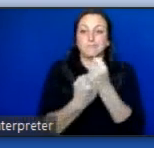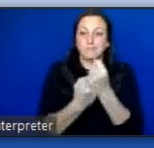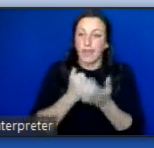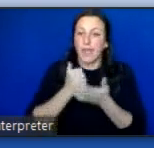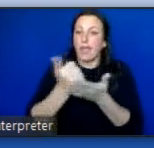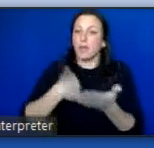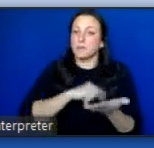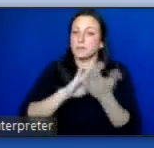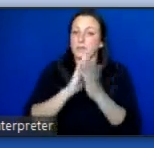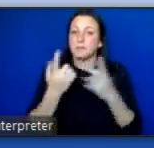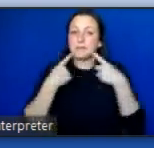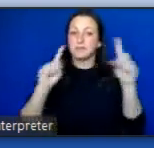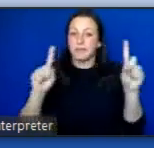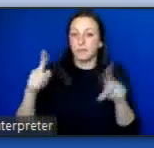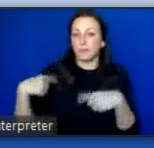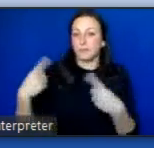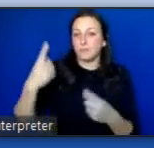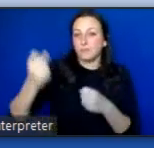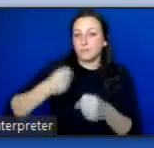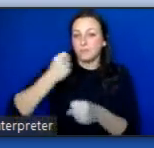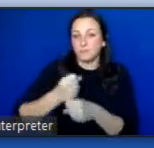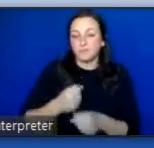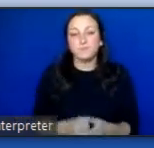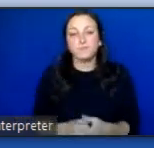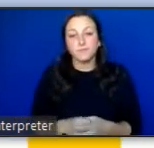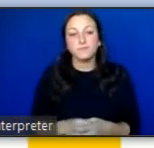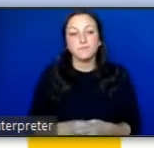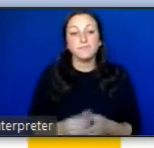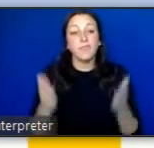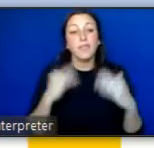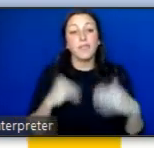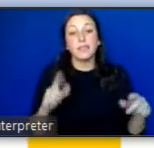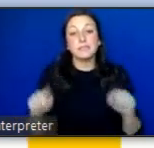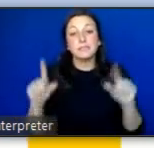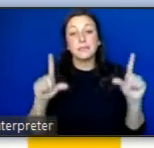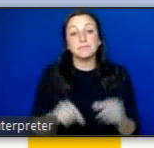this last year. Next slide, please.